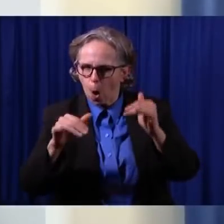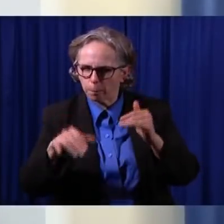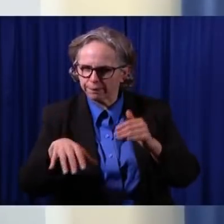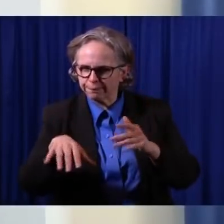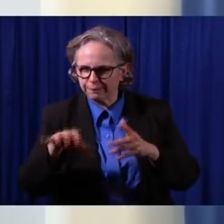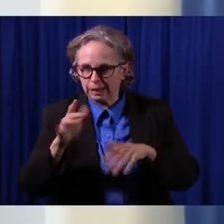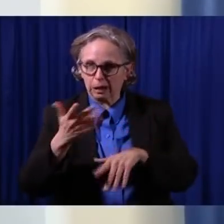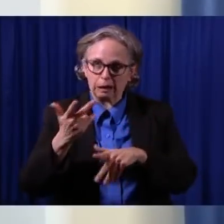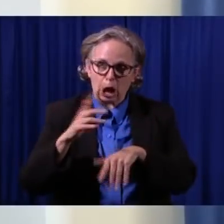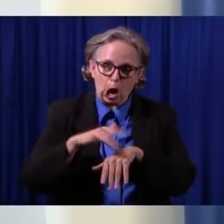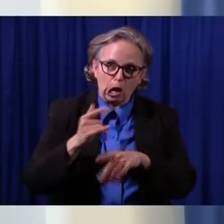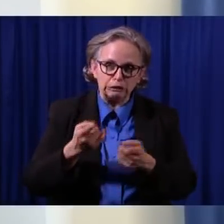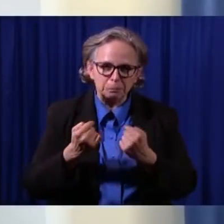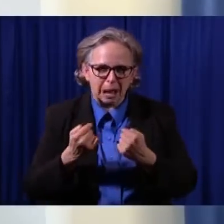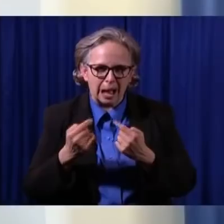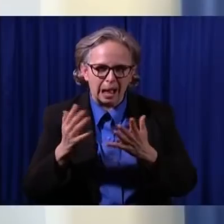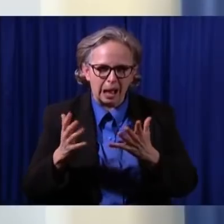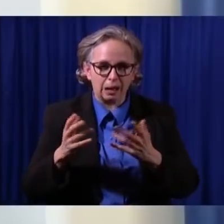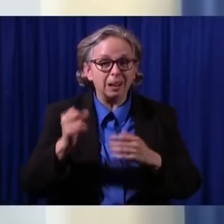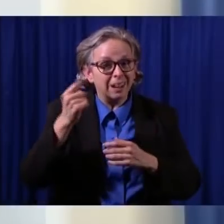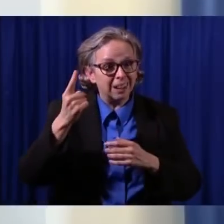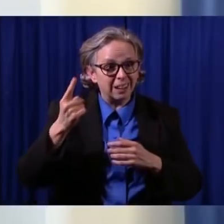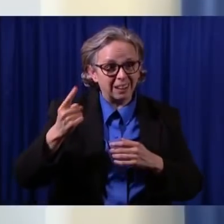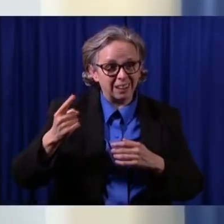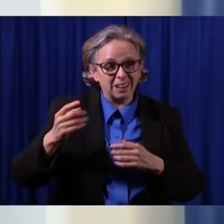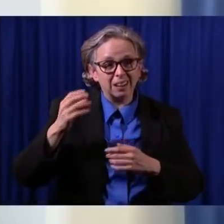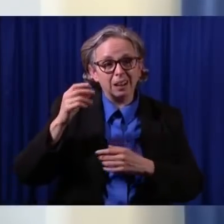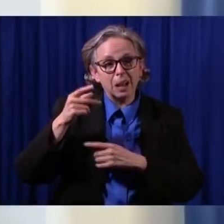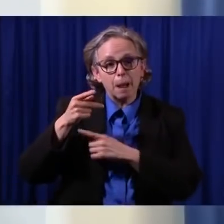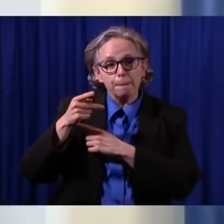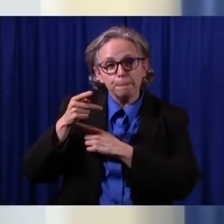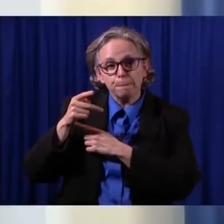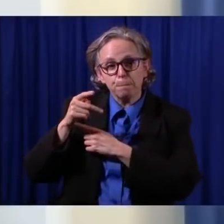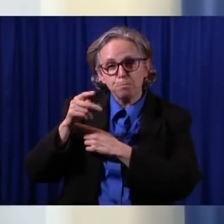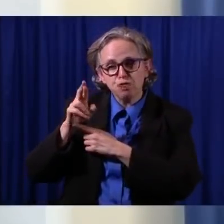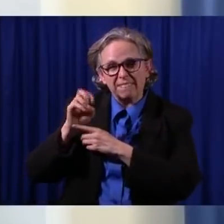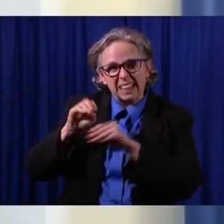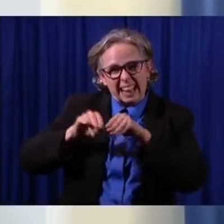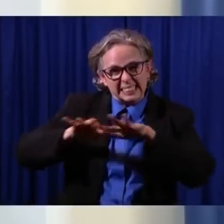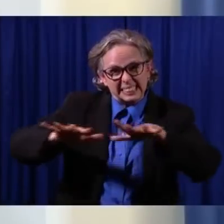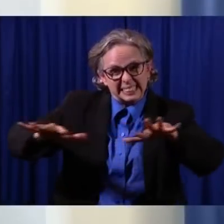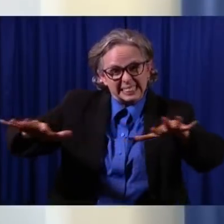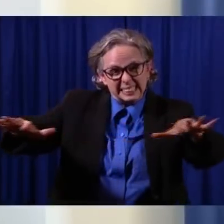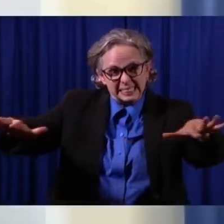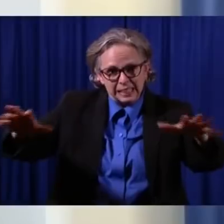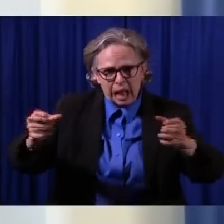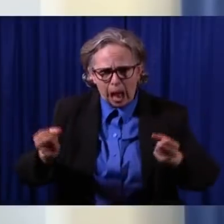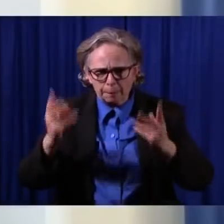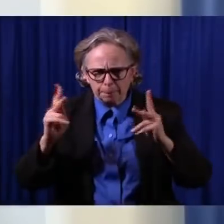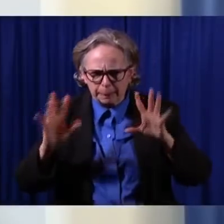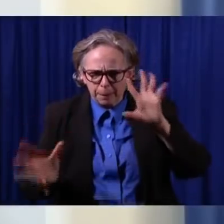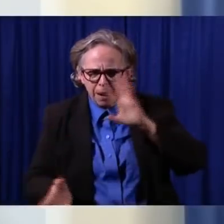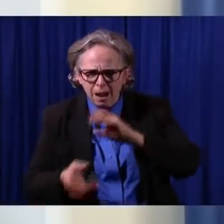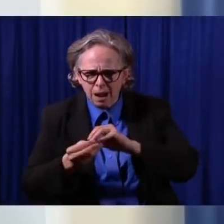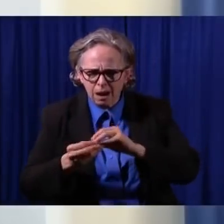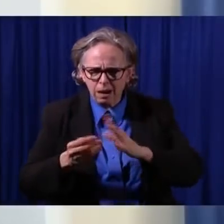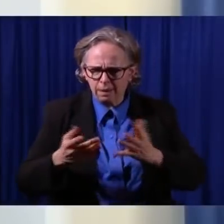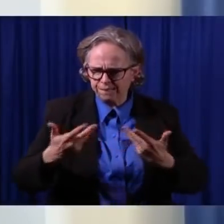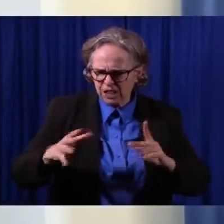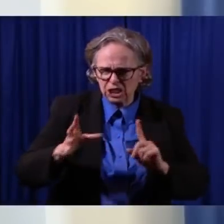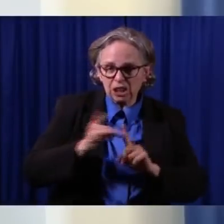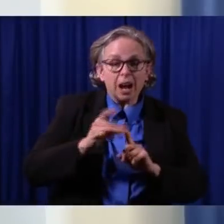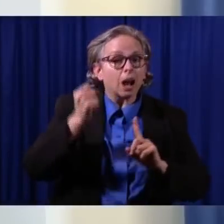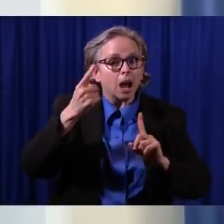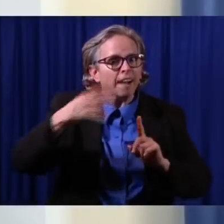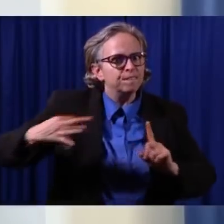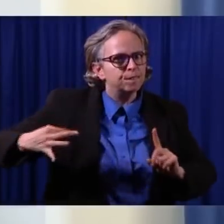bit more about how prevalent this virus has been in Ohio. So many people have had it. We know our numbers are far under estimations